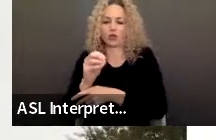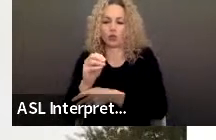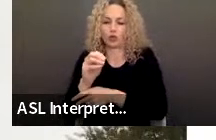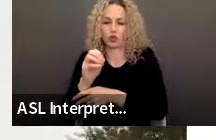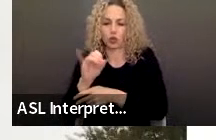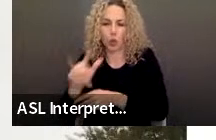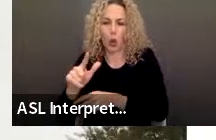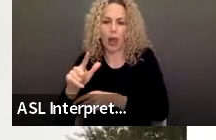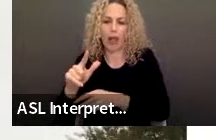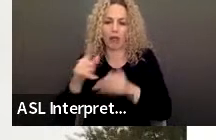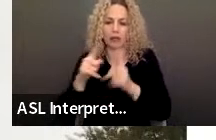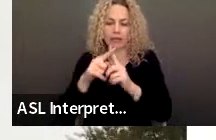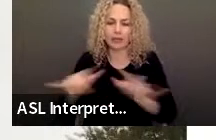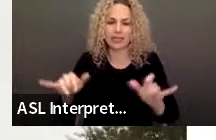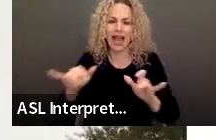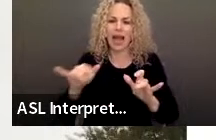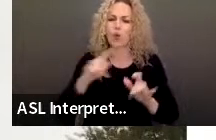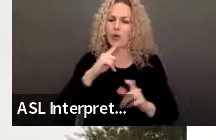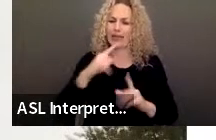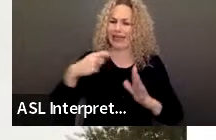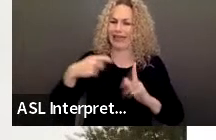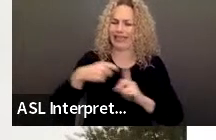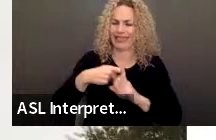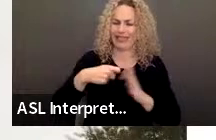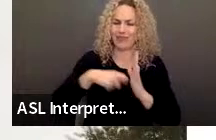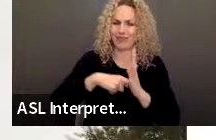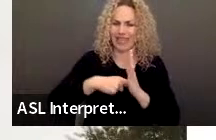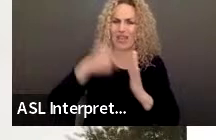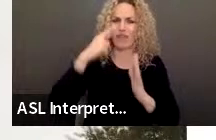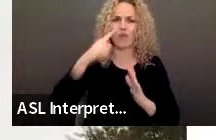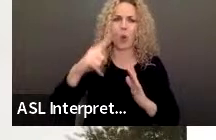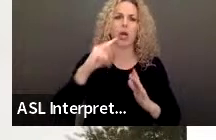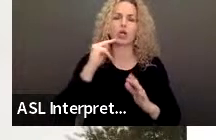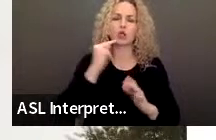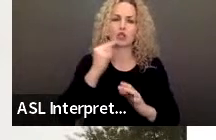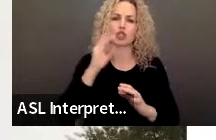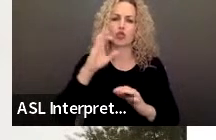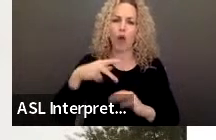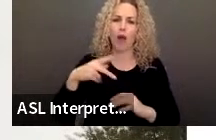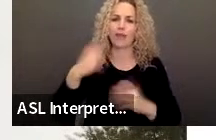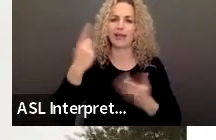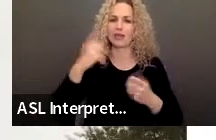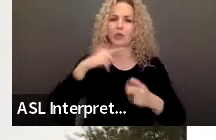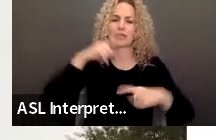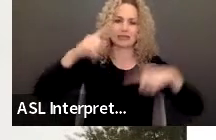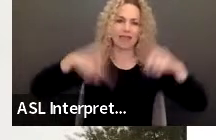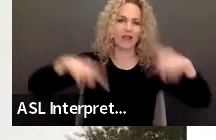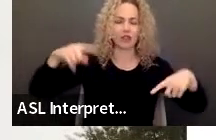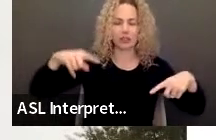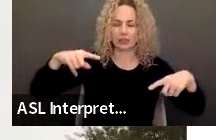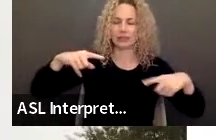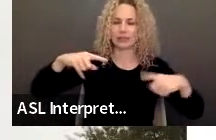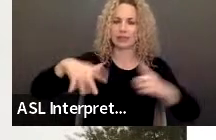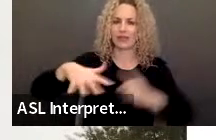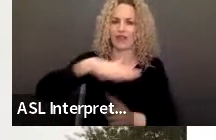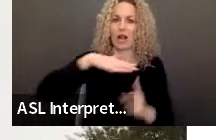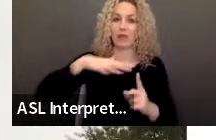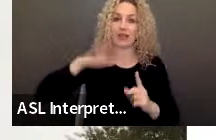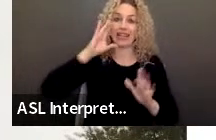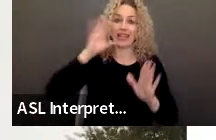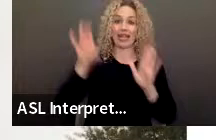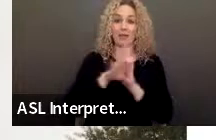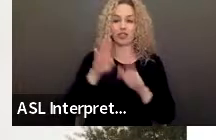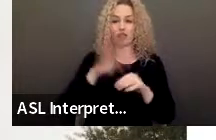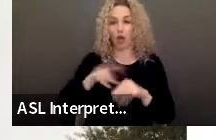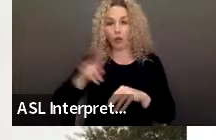key to both nutritious crops and the overall health of any biodiverse environment. The image on the